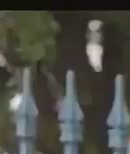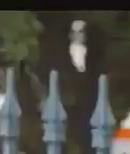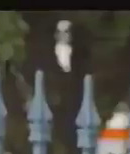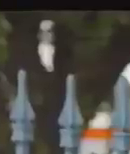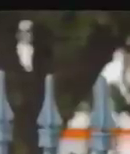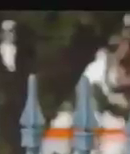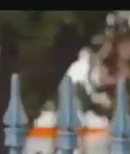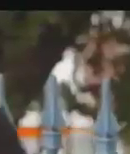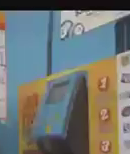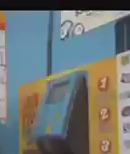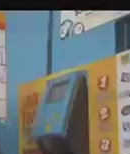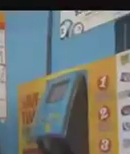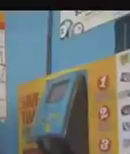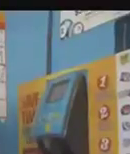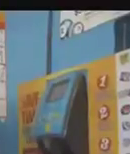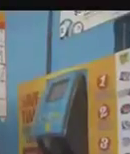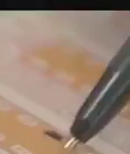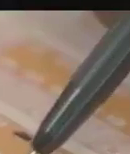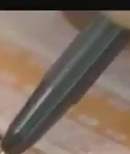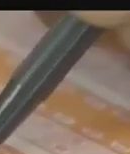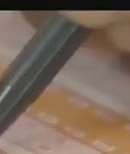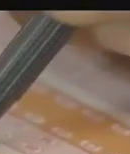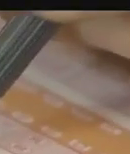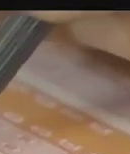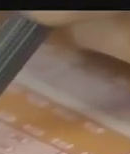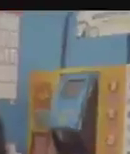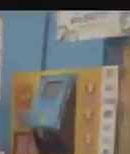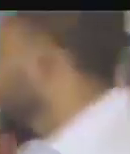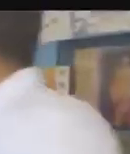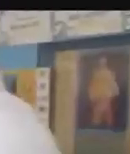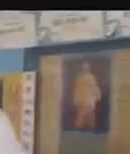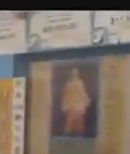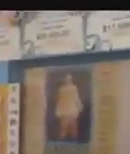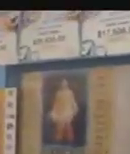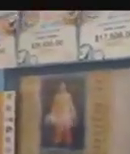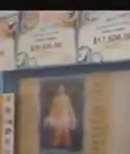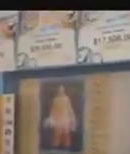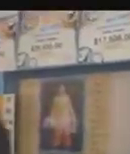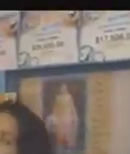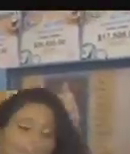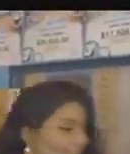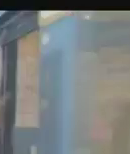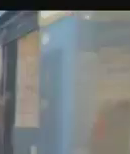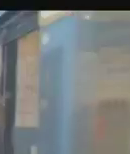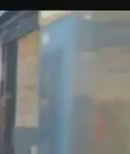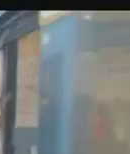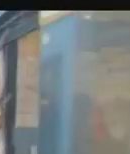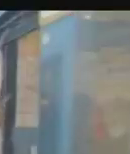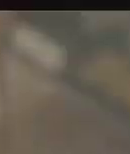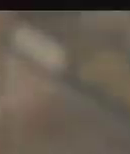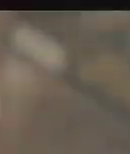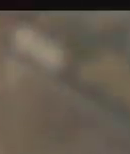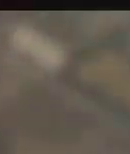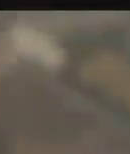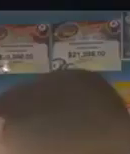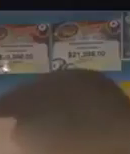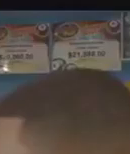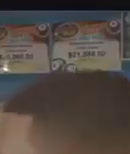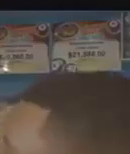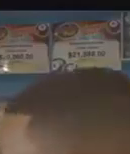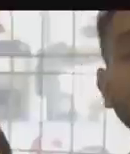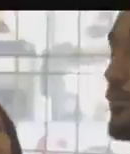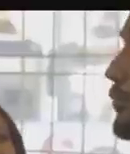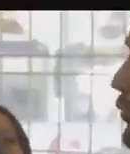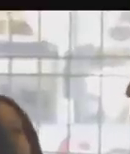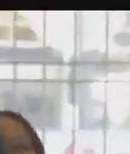win, non-stop action. Choose 1, 2, 3 numbers up to 50. Win every 3 minutes, this is the real thing. You could bet big,